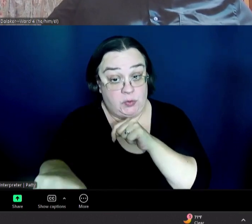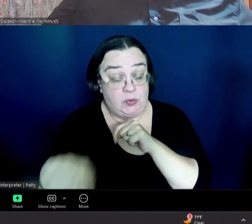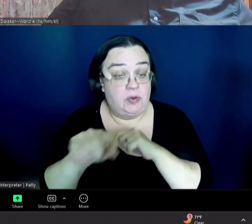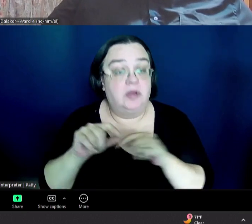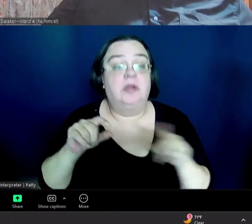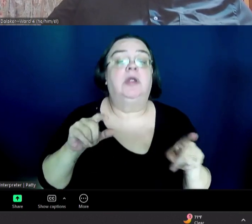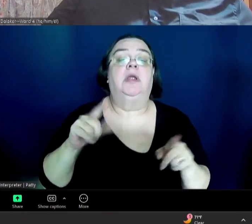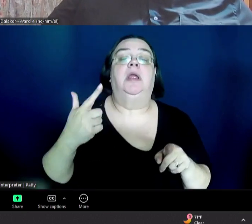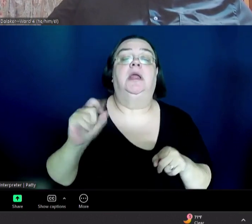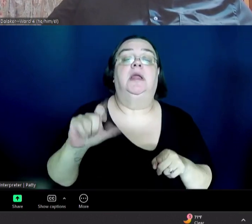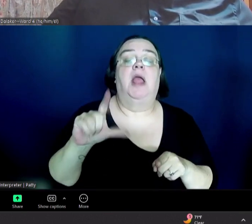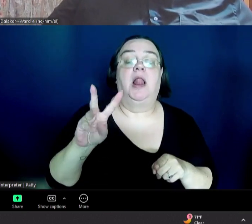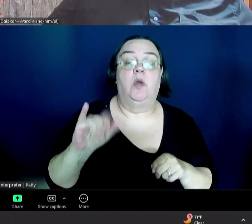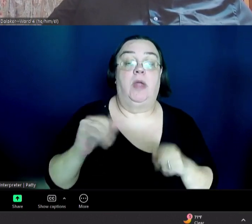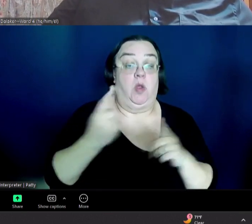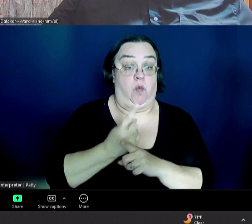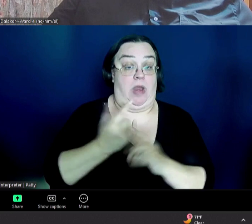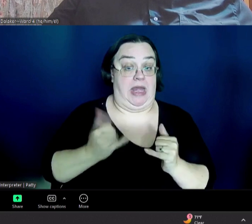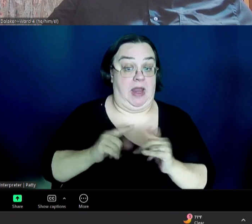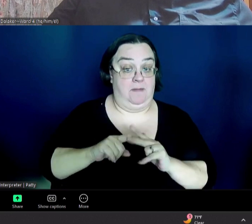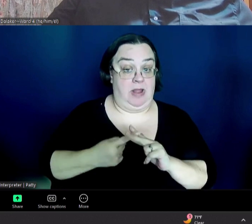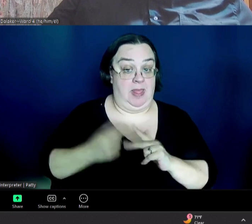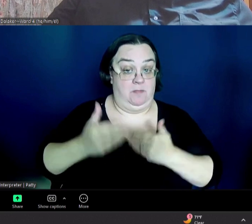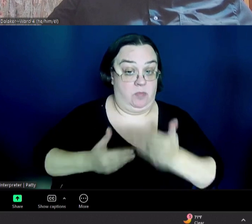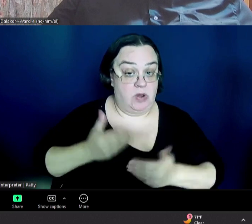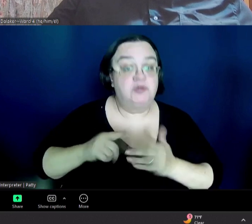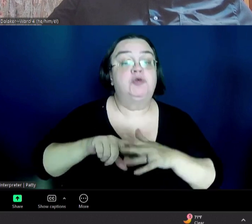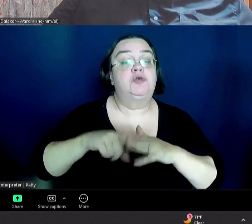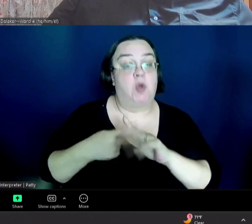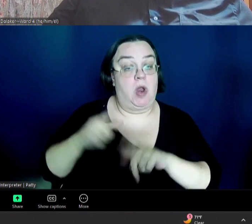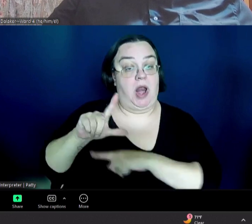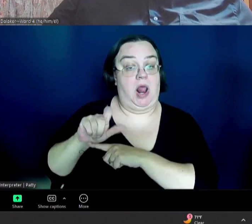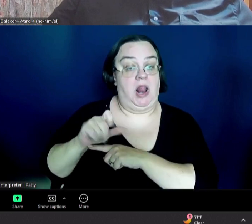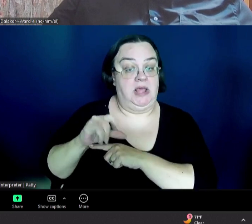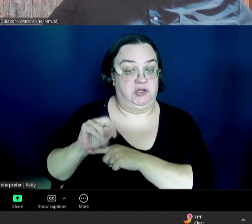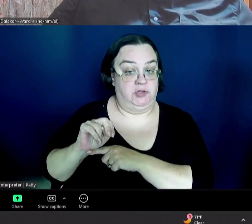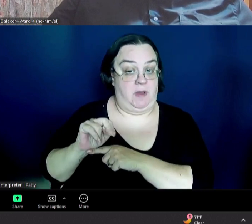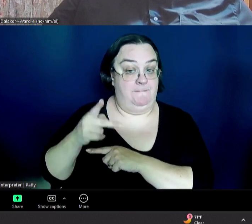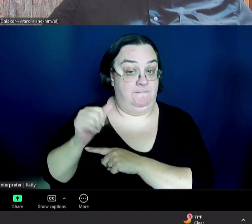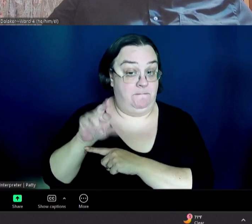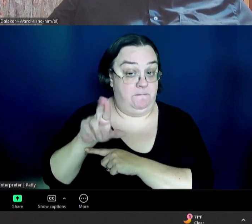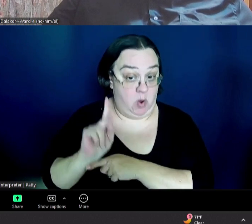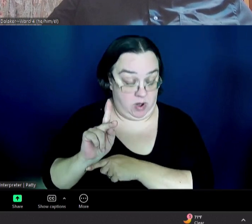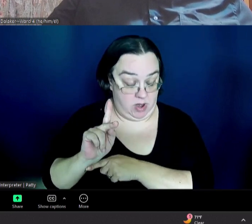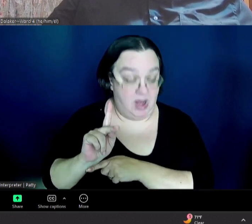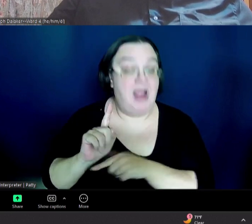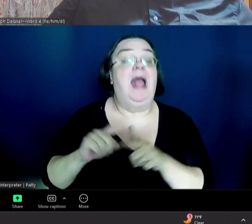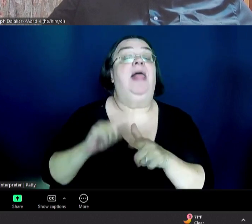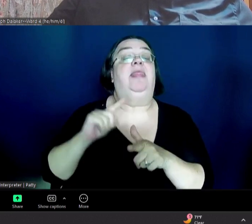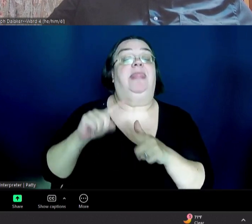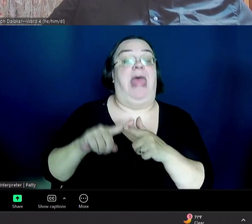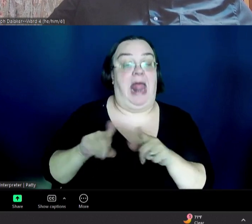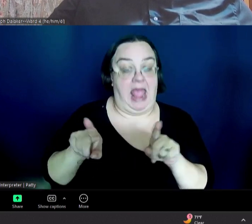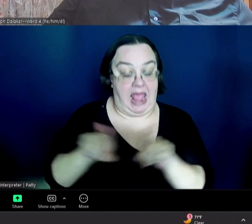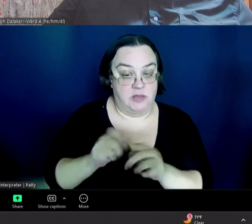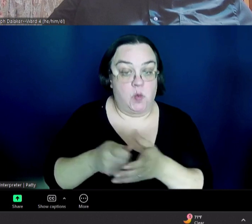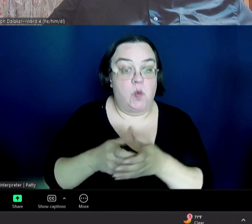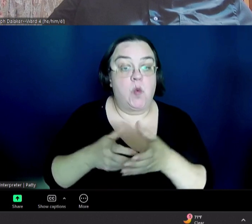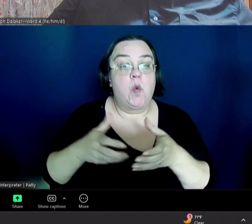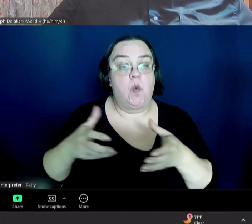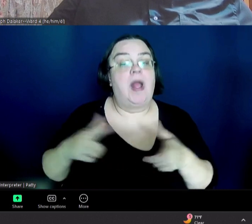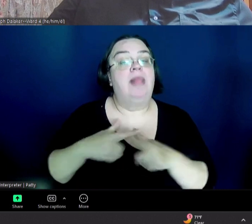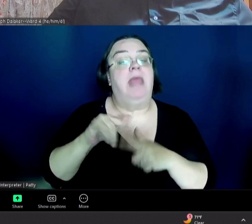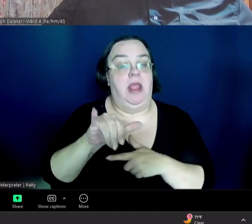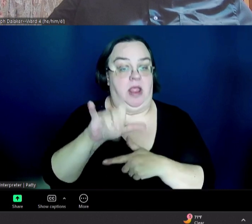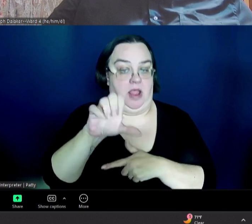Right now, to begin this process is to start it off at Legion Park, and then as it grows, then yes, we can have